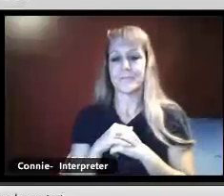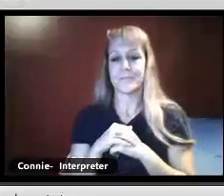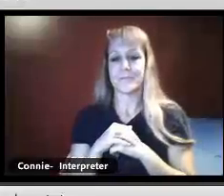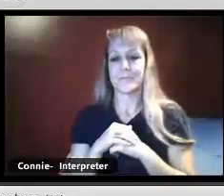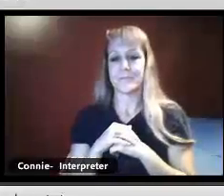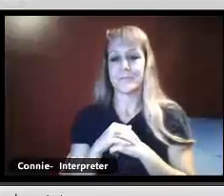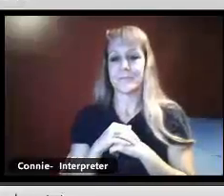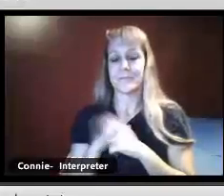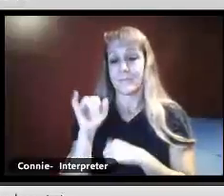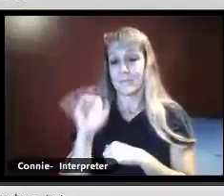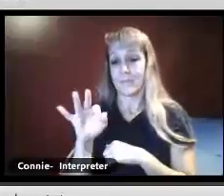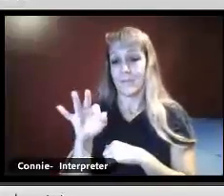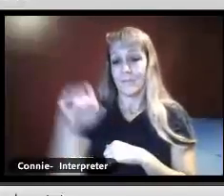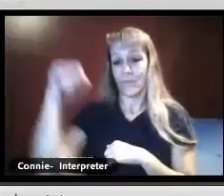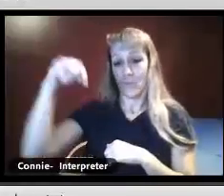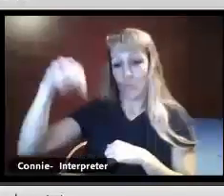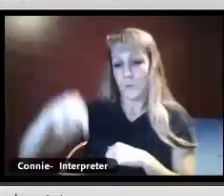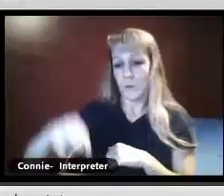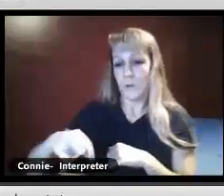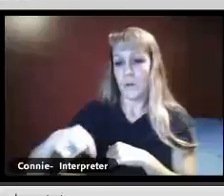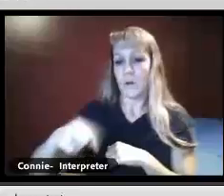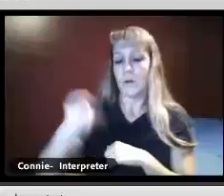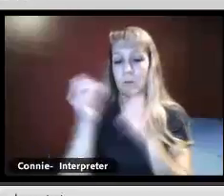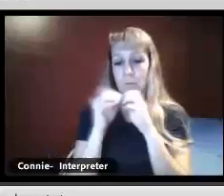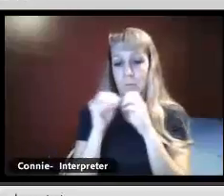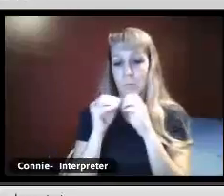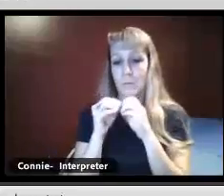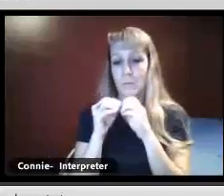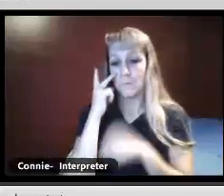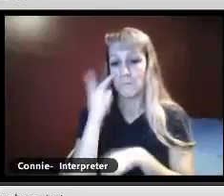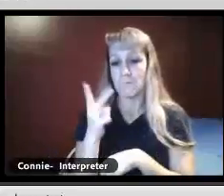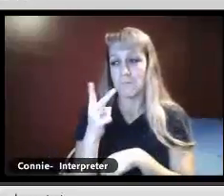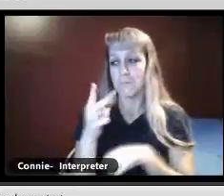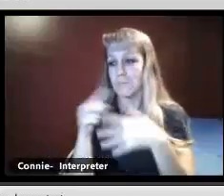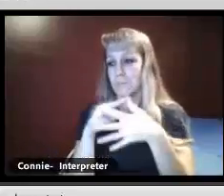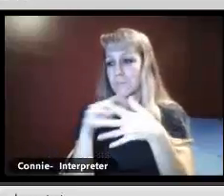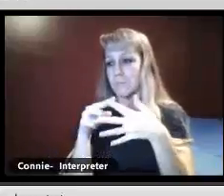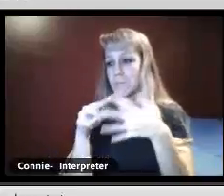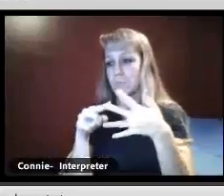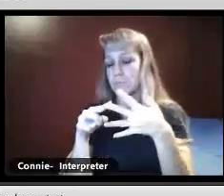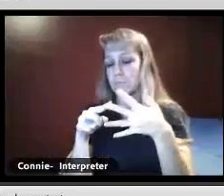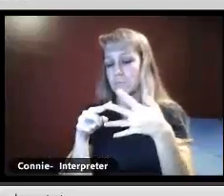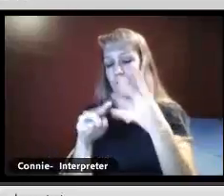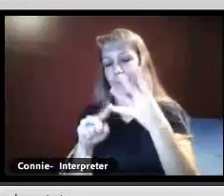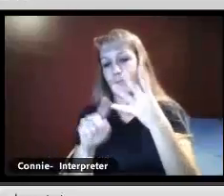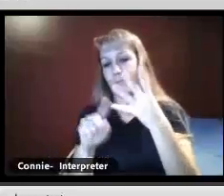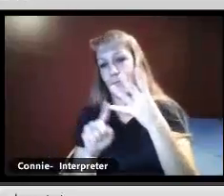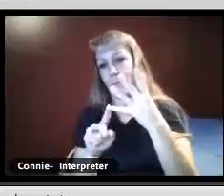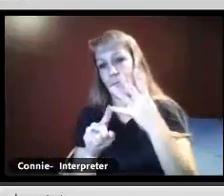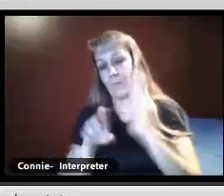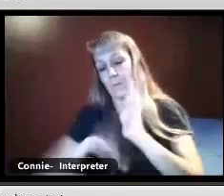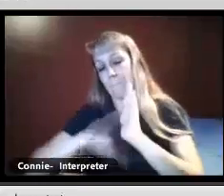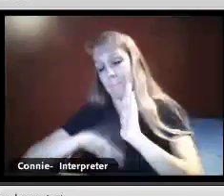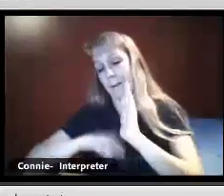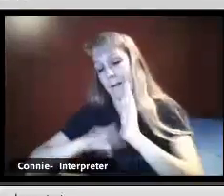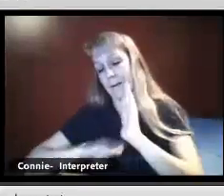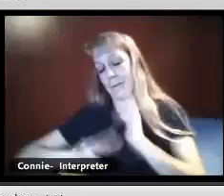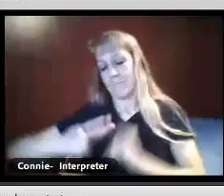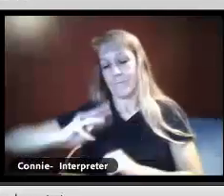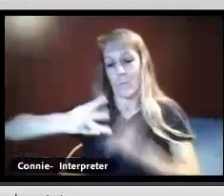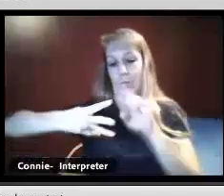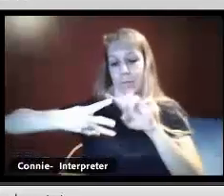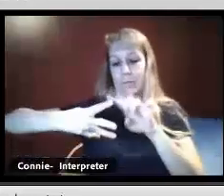And if you scroll down just a little bit more, so this is 1, 2, 3, the fourth from the bottom, you'll notice that there's a separate